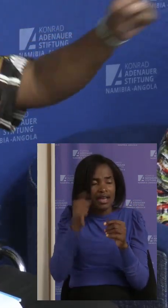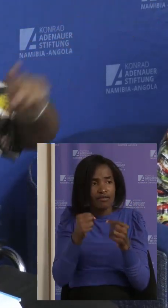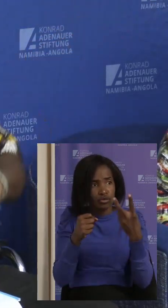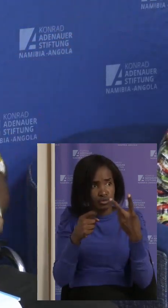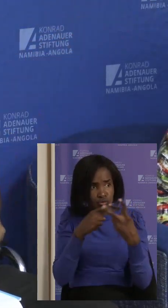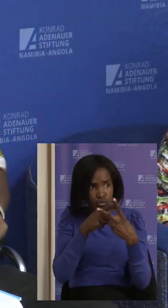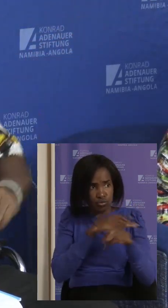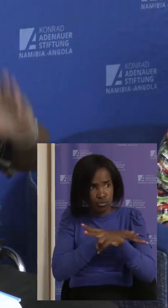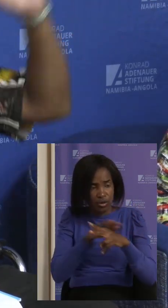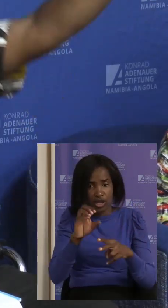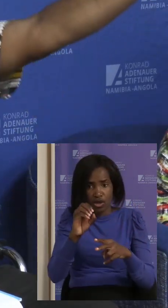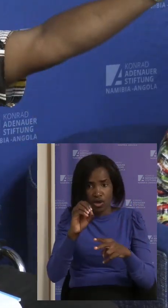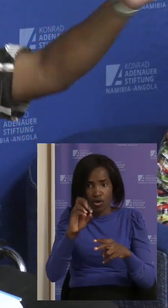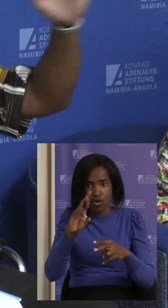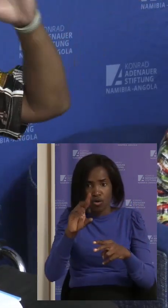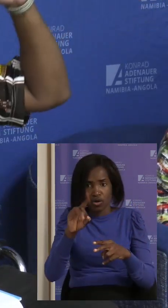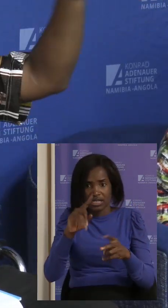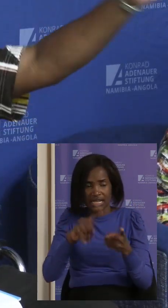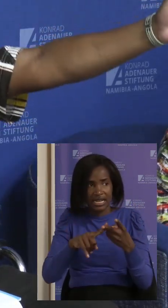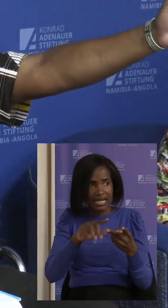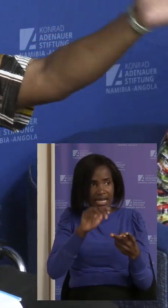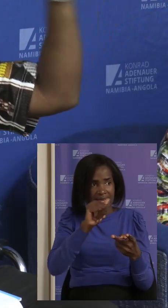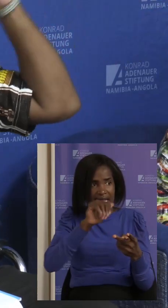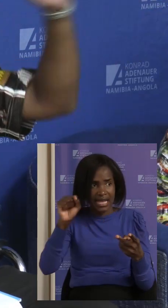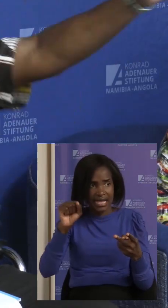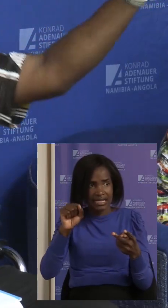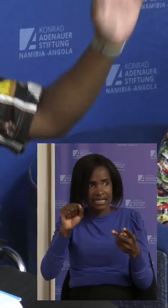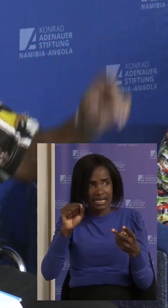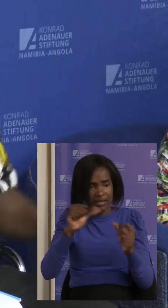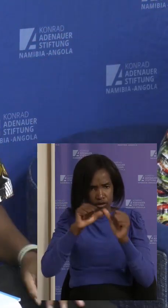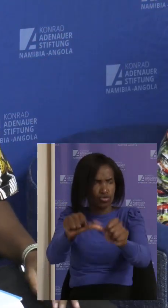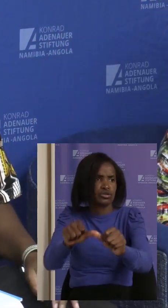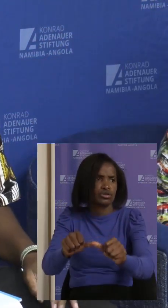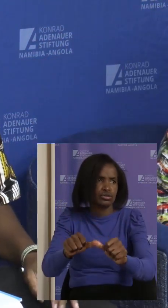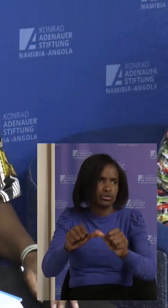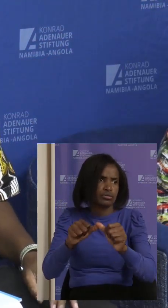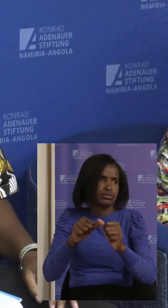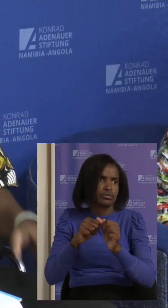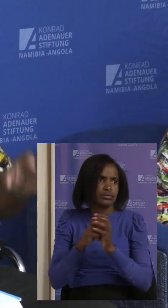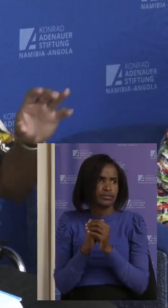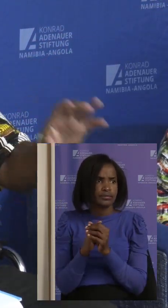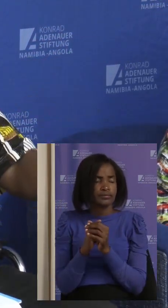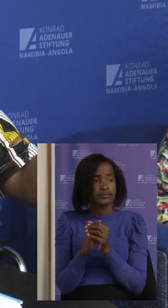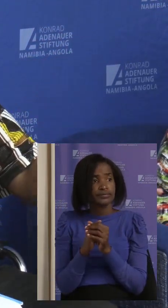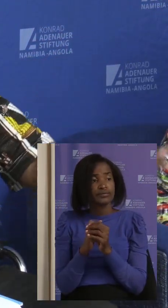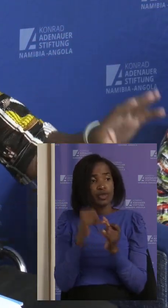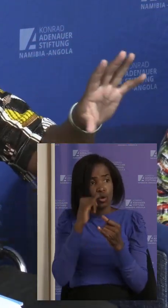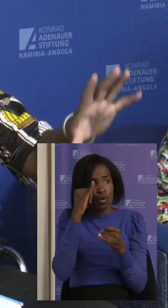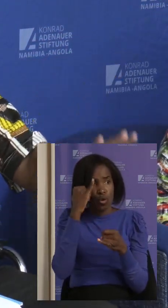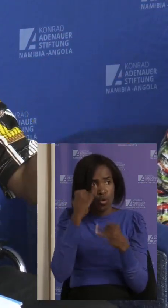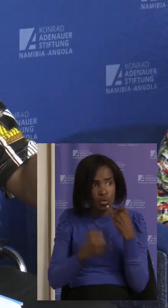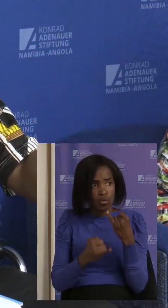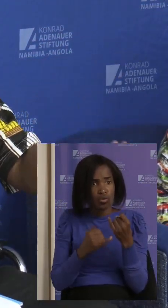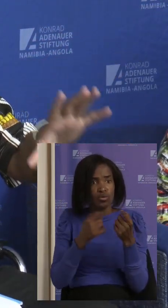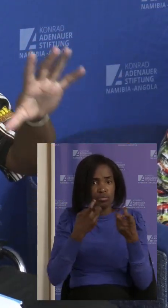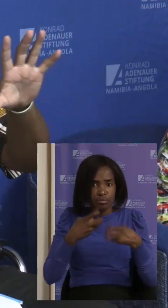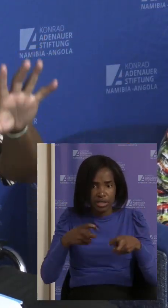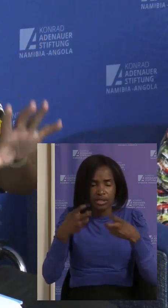streams, ordinary, AS, or yes, and then you continue doing those kind of things. To conclude,